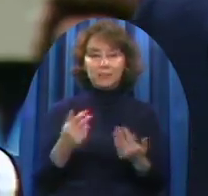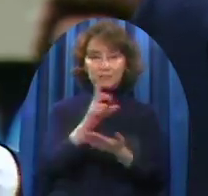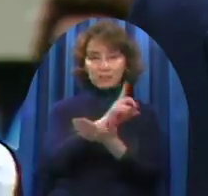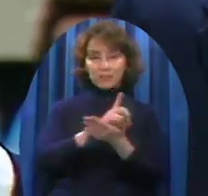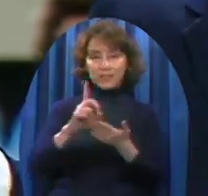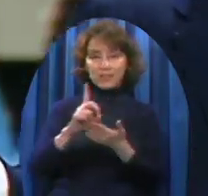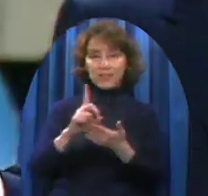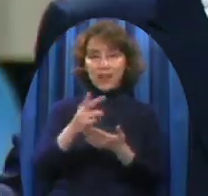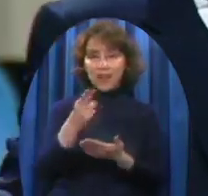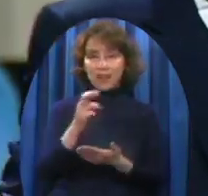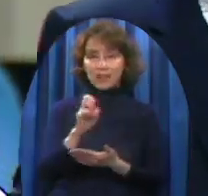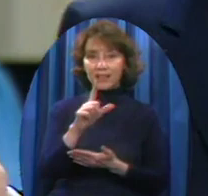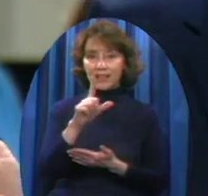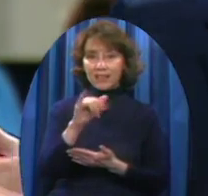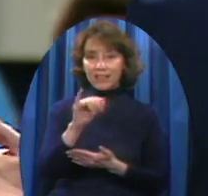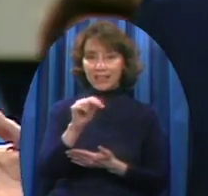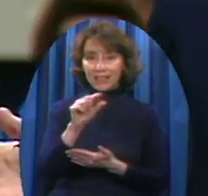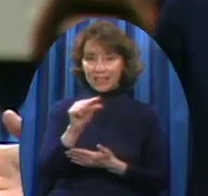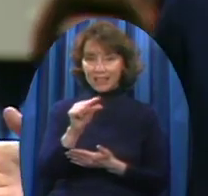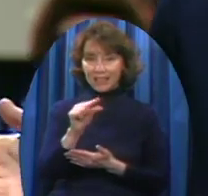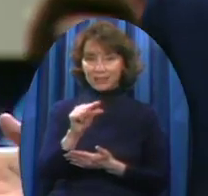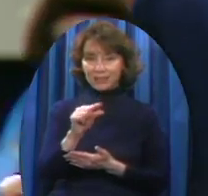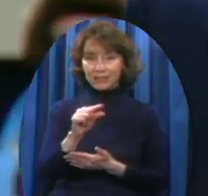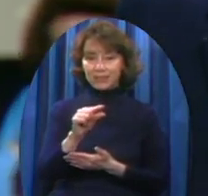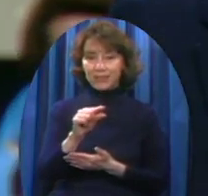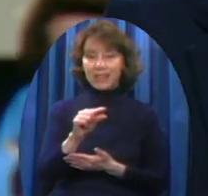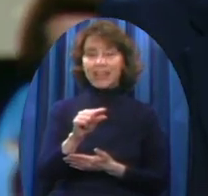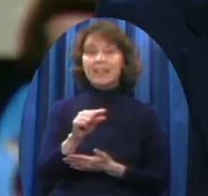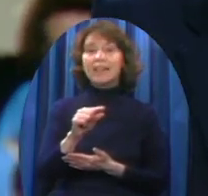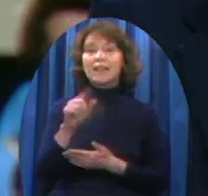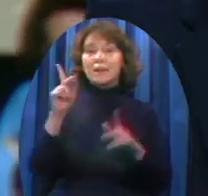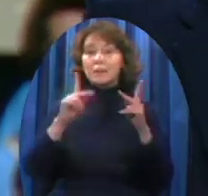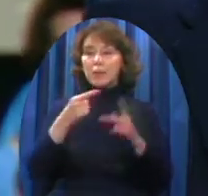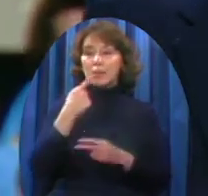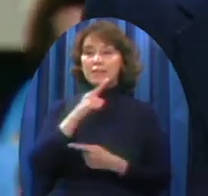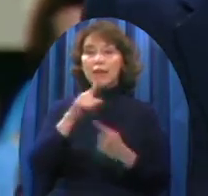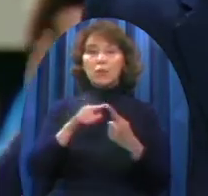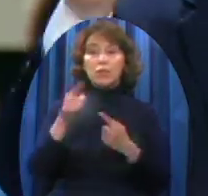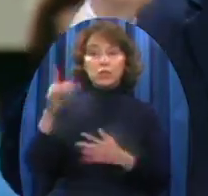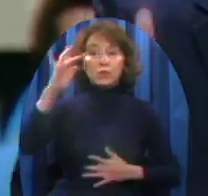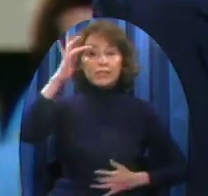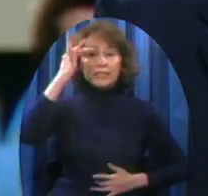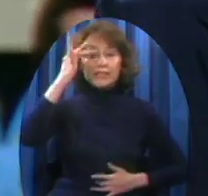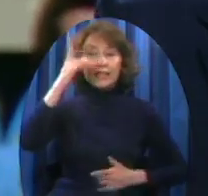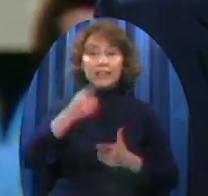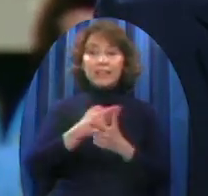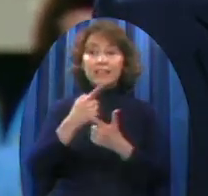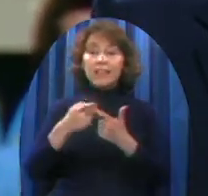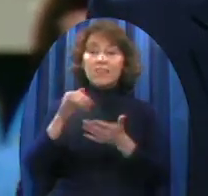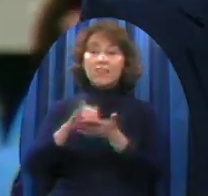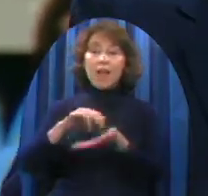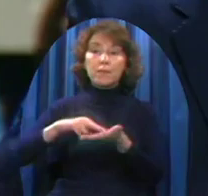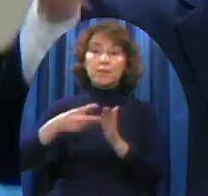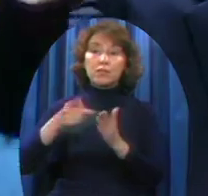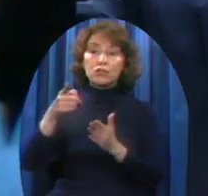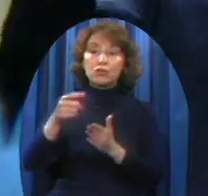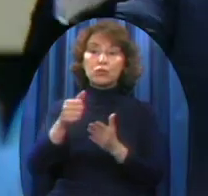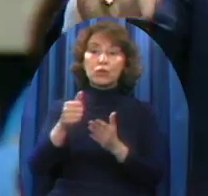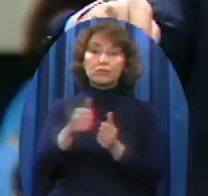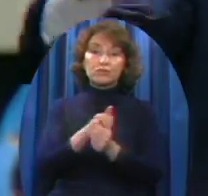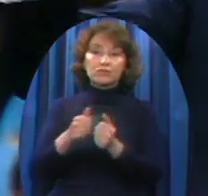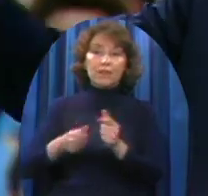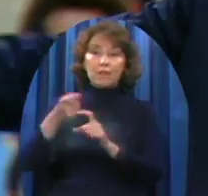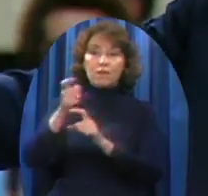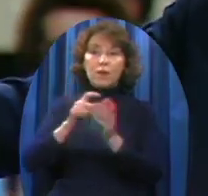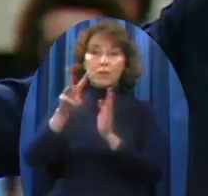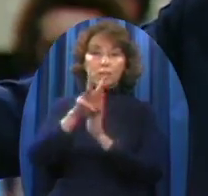healing. I've heard them say that whenever you're sick, that's a sign you're out of the will of God. Hey, we're all sick. You cannot do